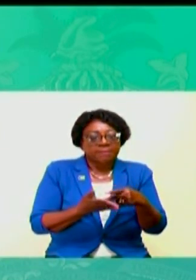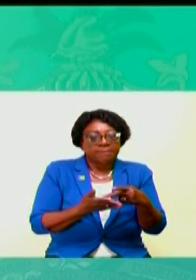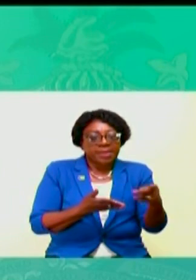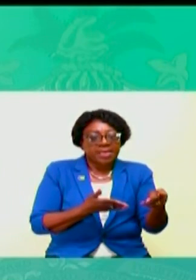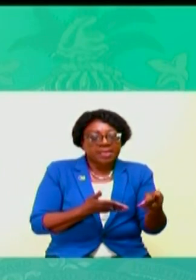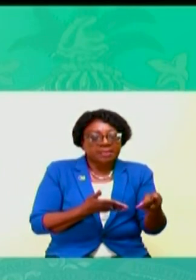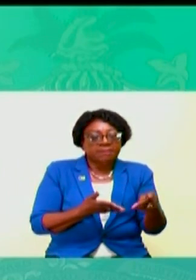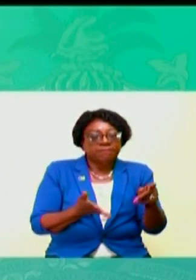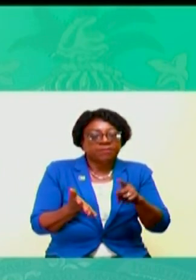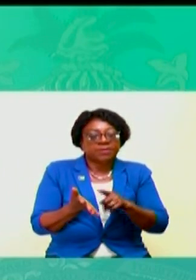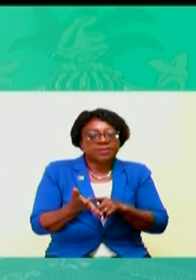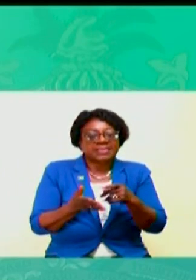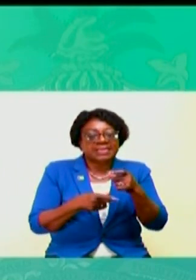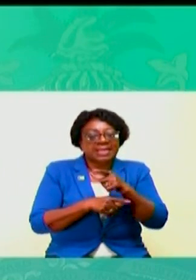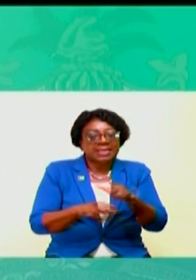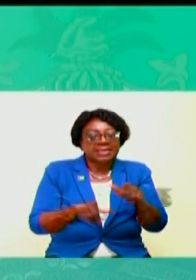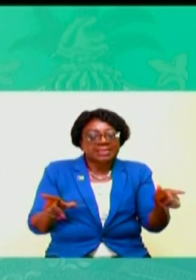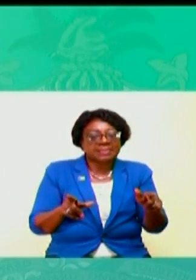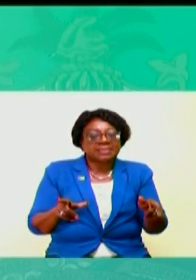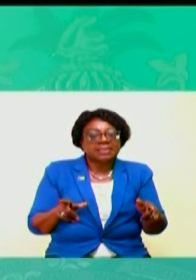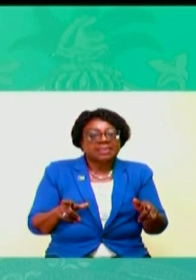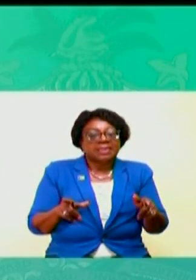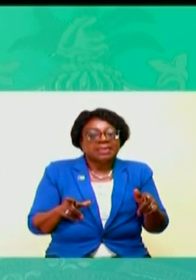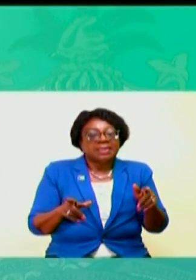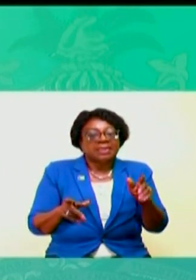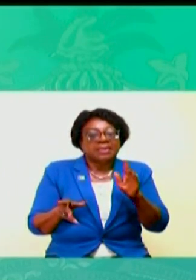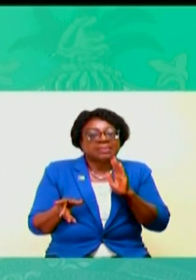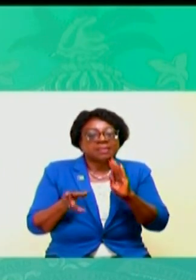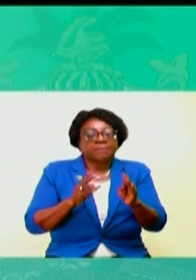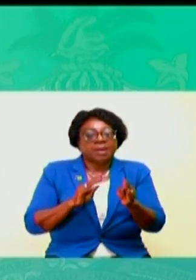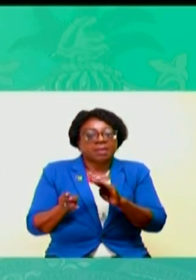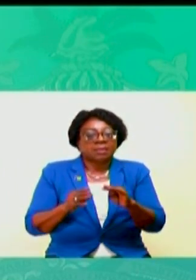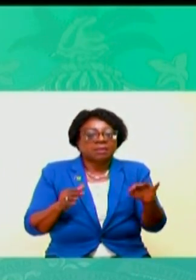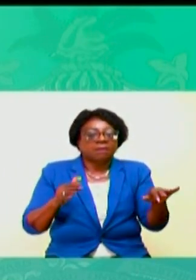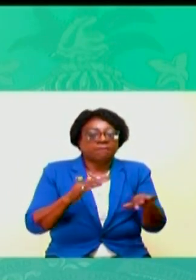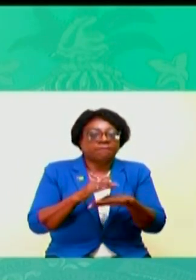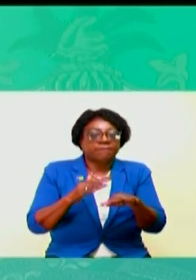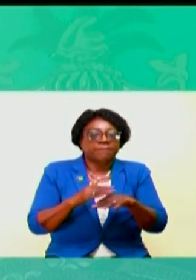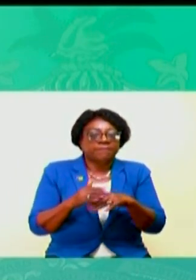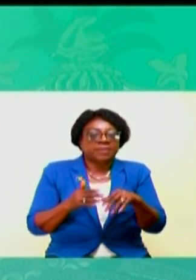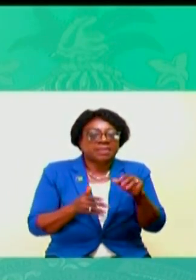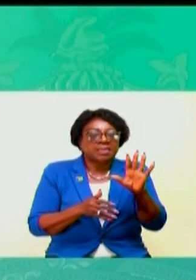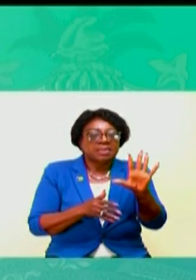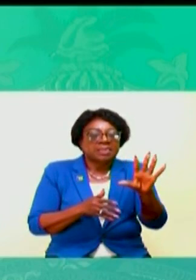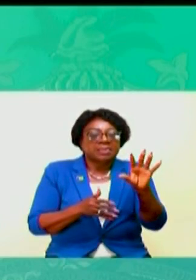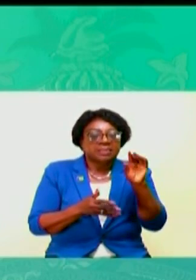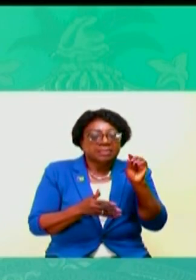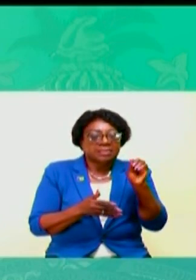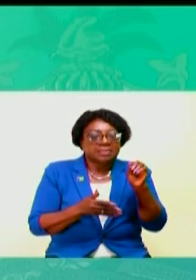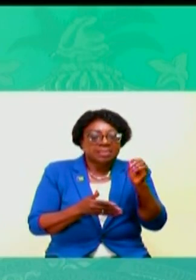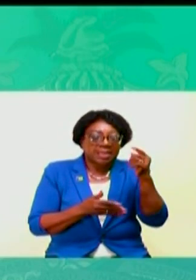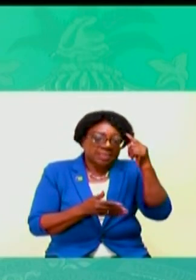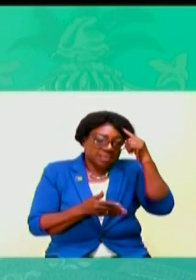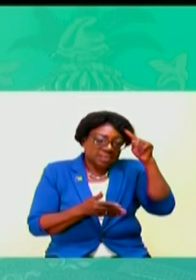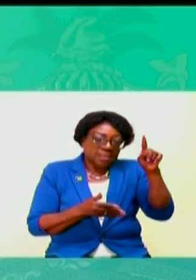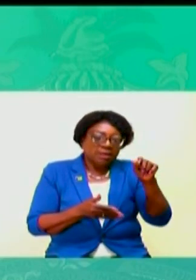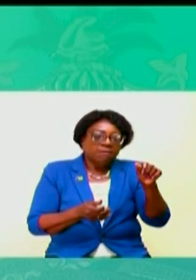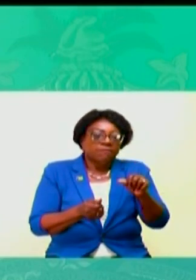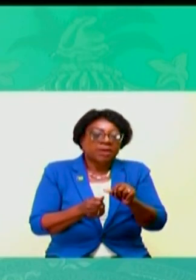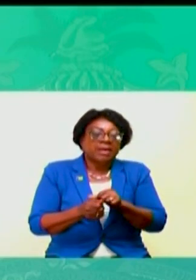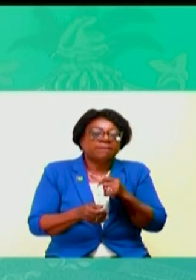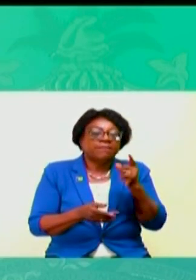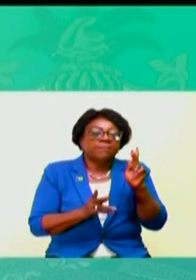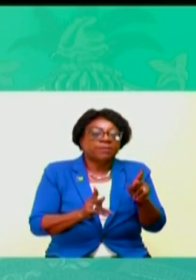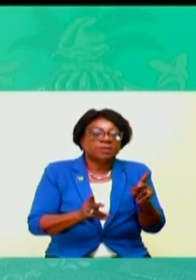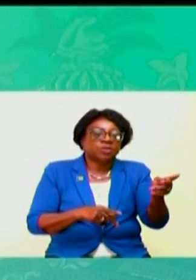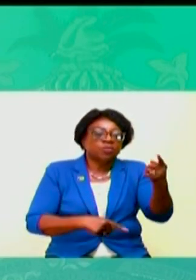for this lease is the bargain base rate of 50 cents per passenger. Wow. Estimated